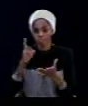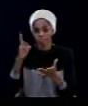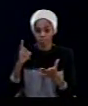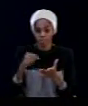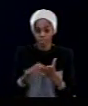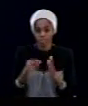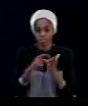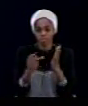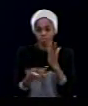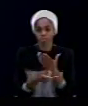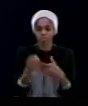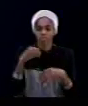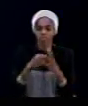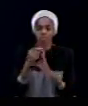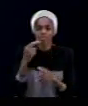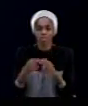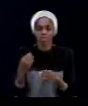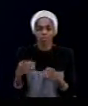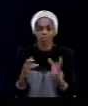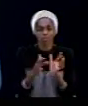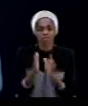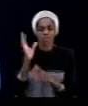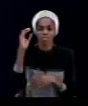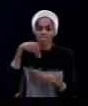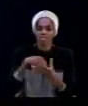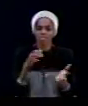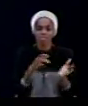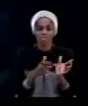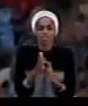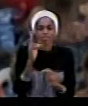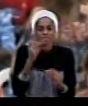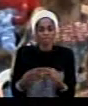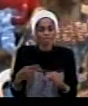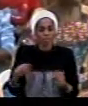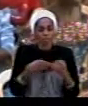name of Jesus. In Jesus' name, we have prayed.